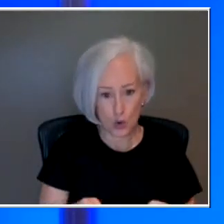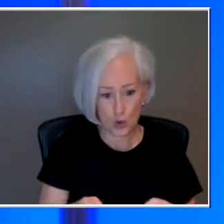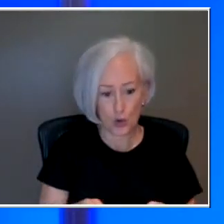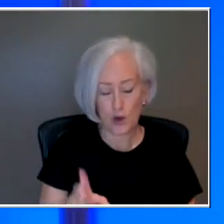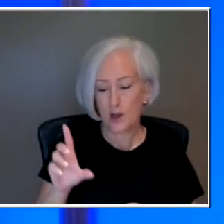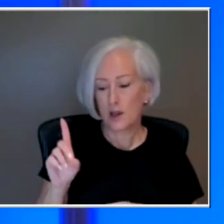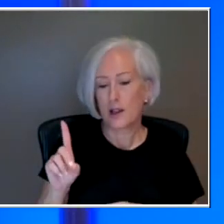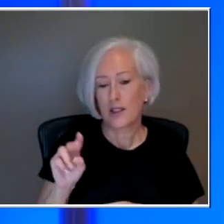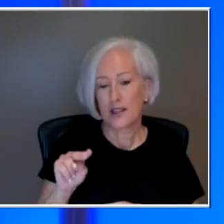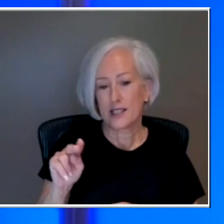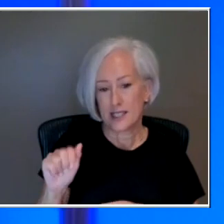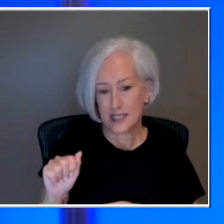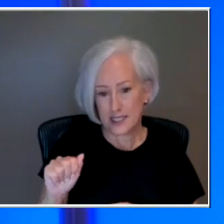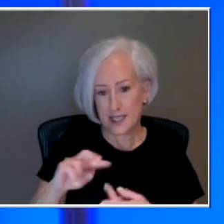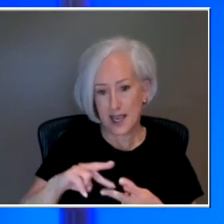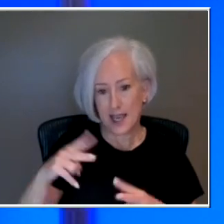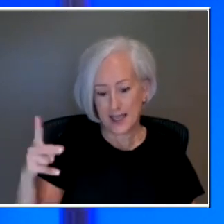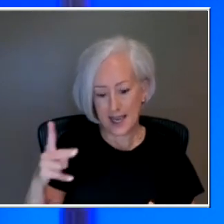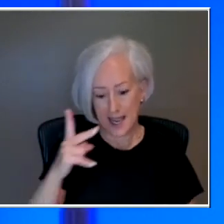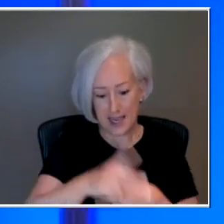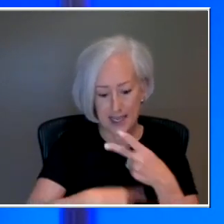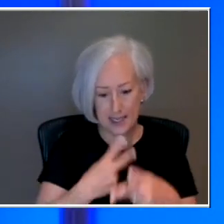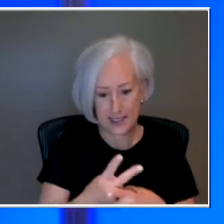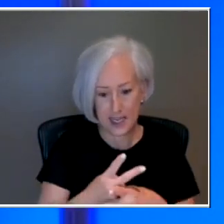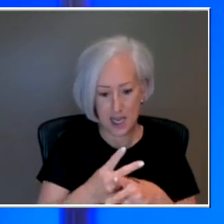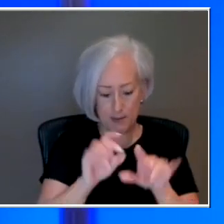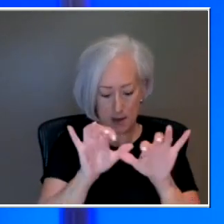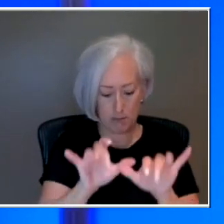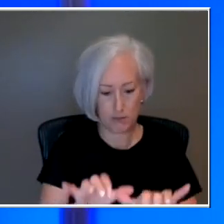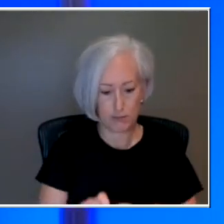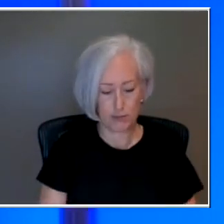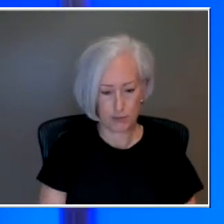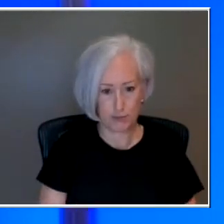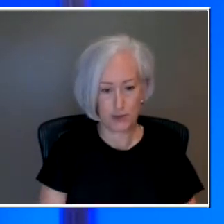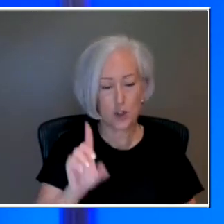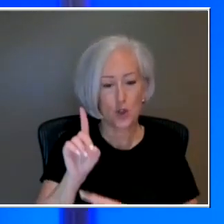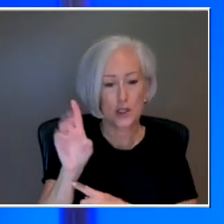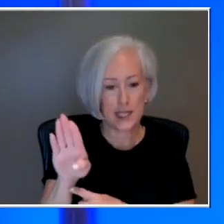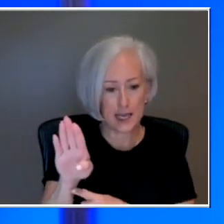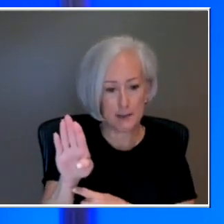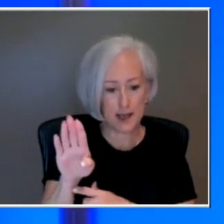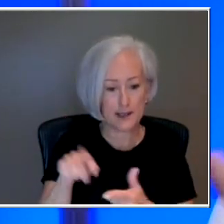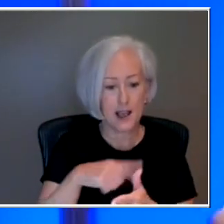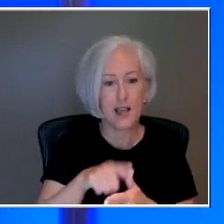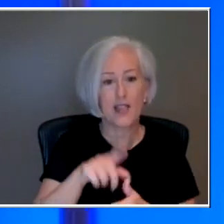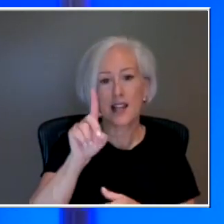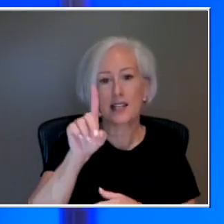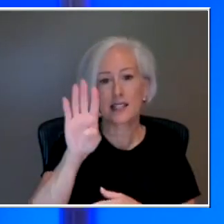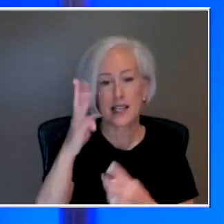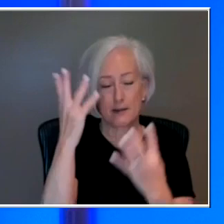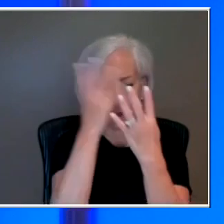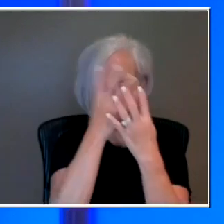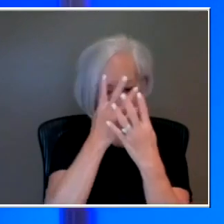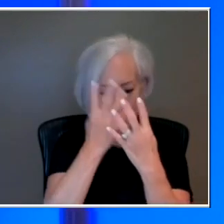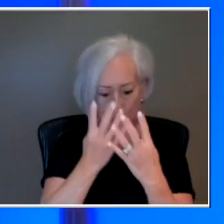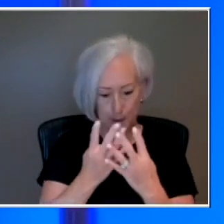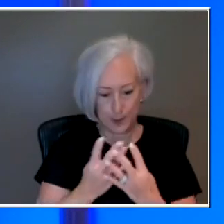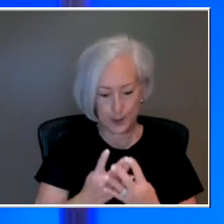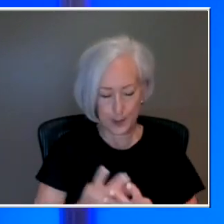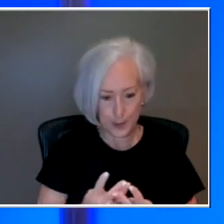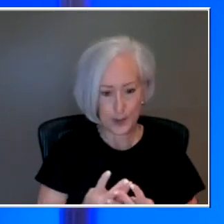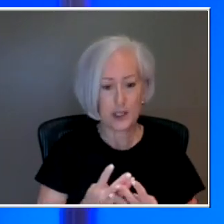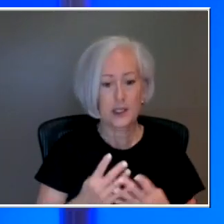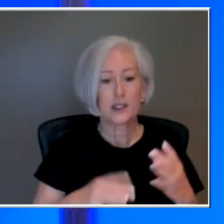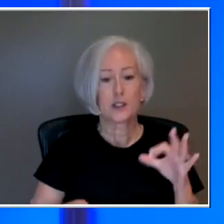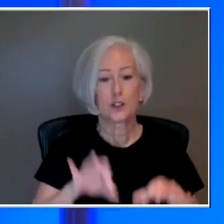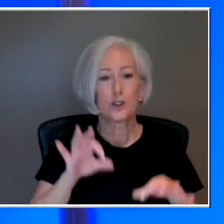specific DNA typing information is put in the database, and then the database will pull out, let's say